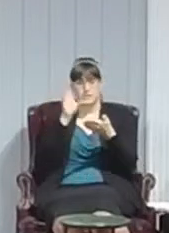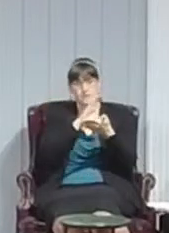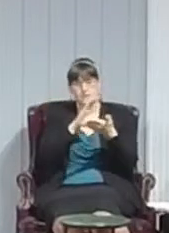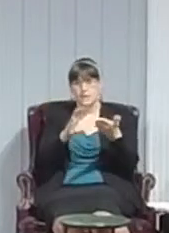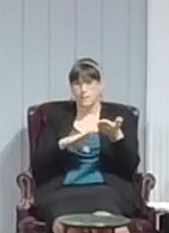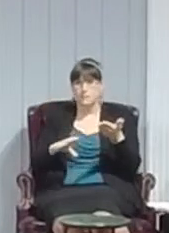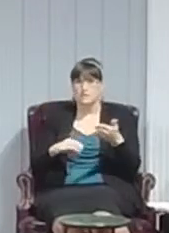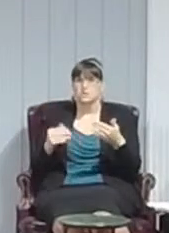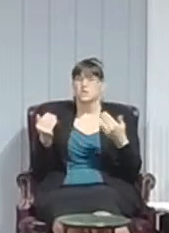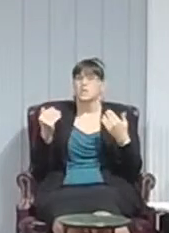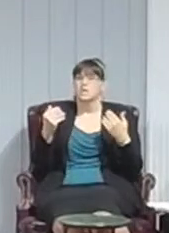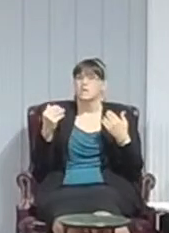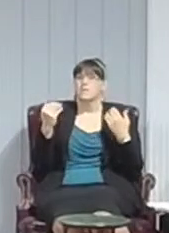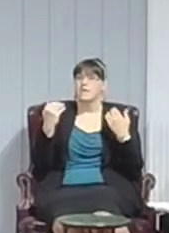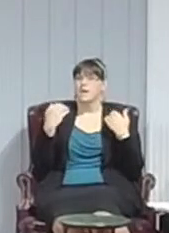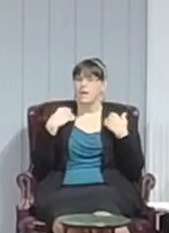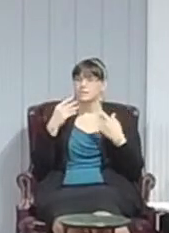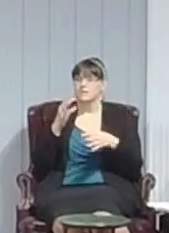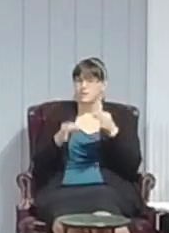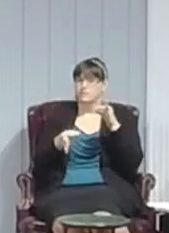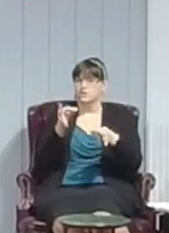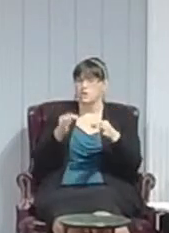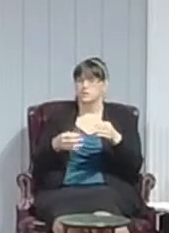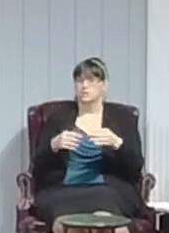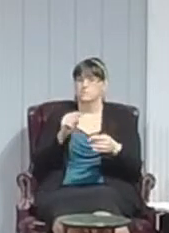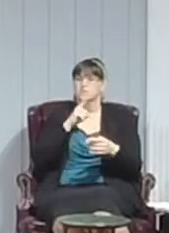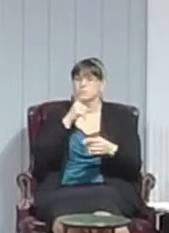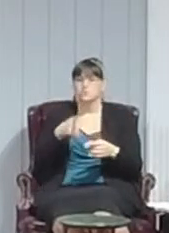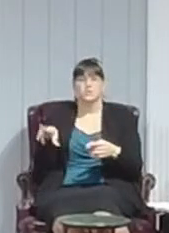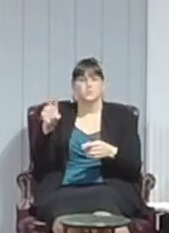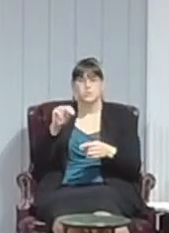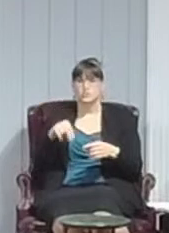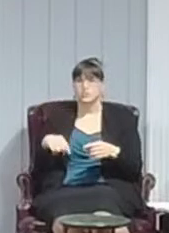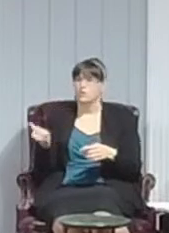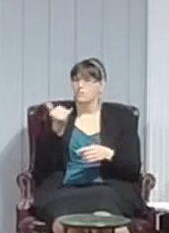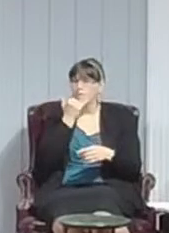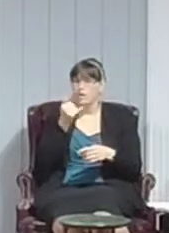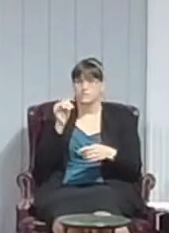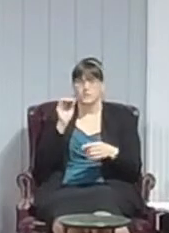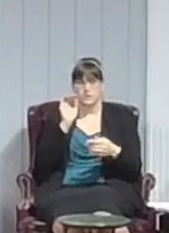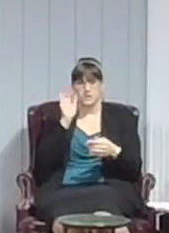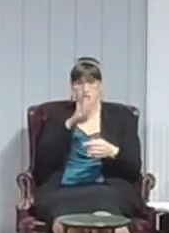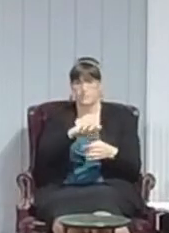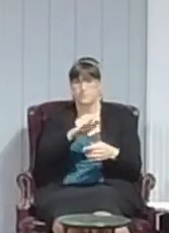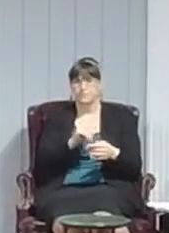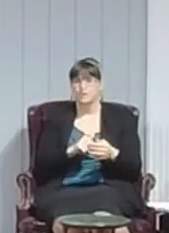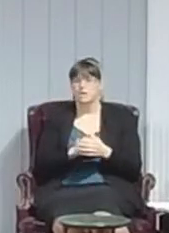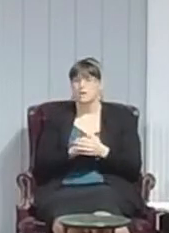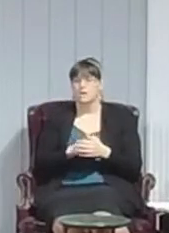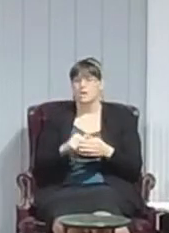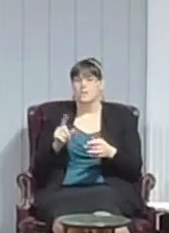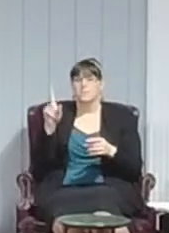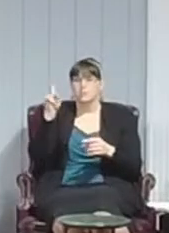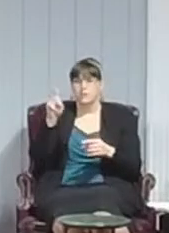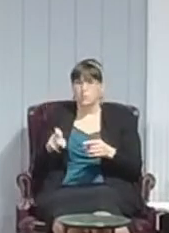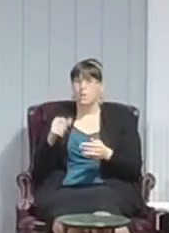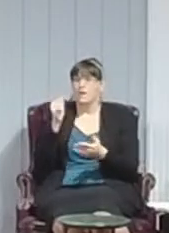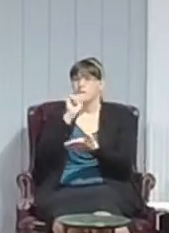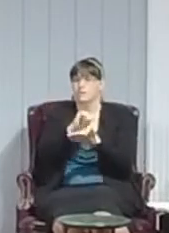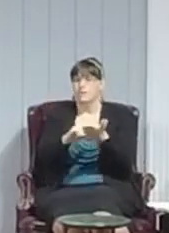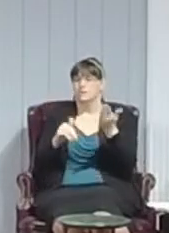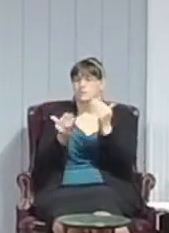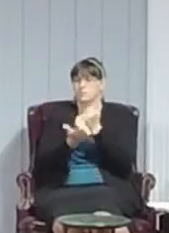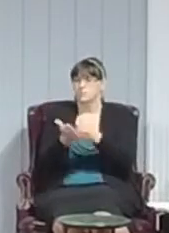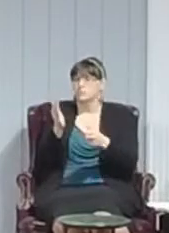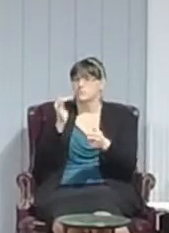They had to examine to make sure there was no fault in him. It required his crucifixion. It required that he